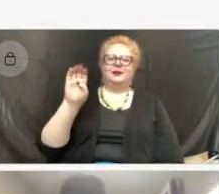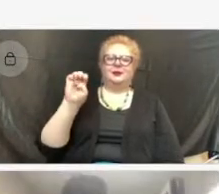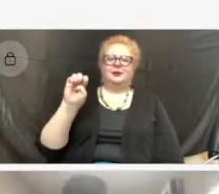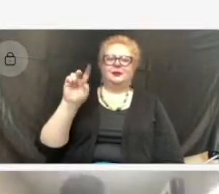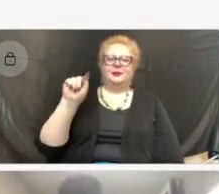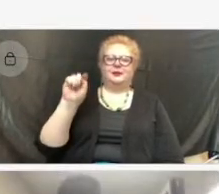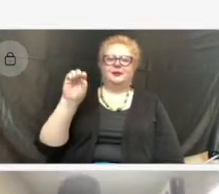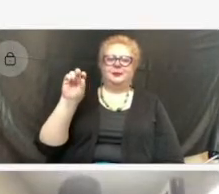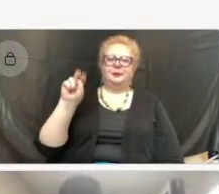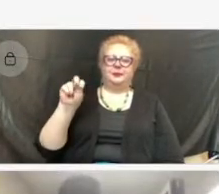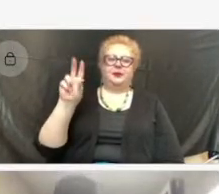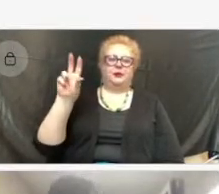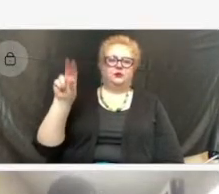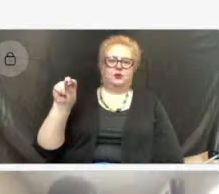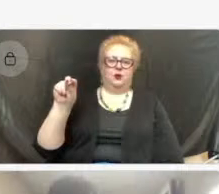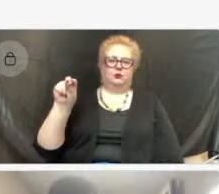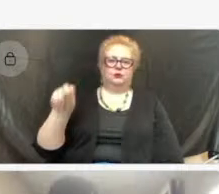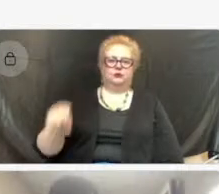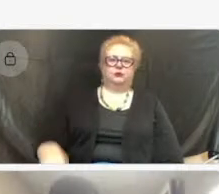Bedden? No.